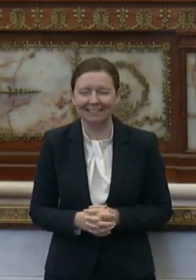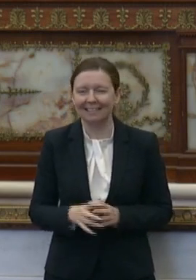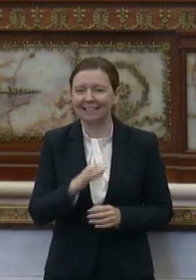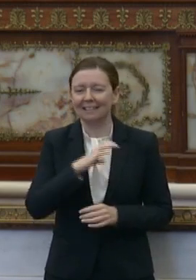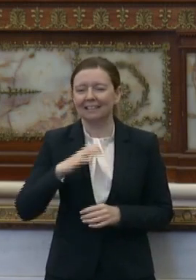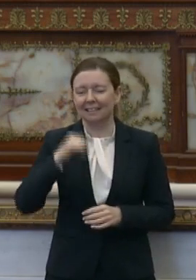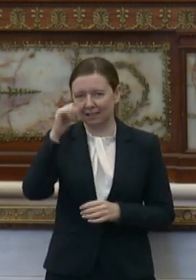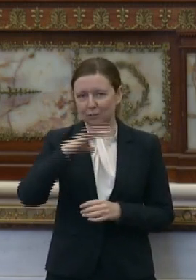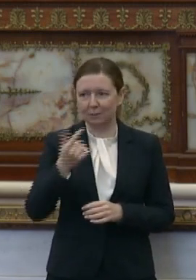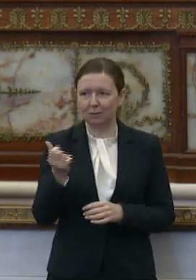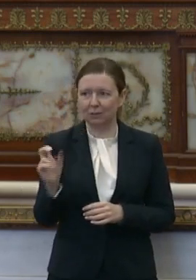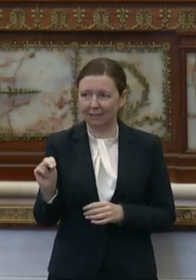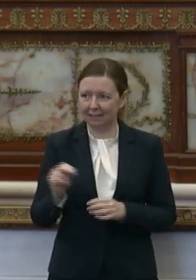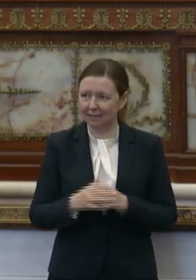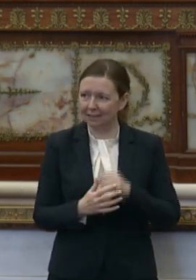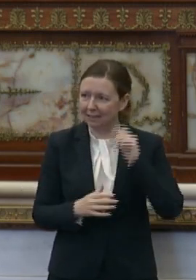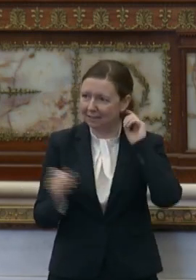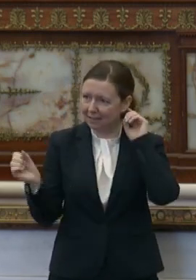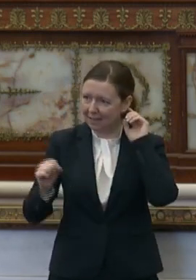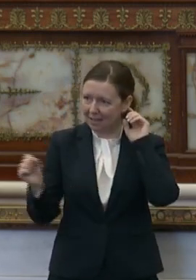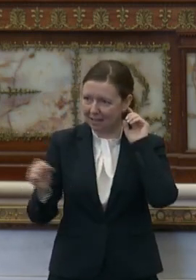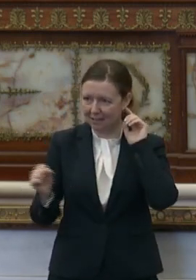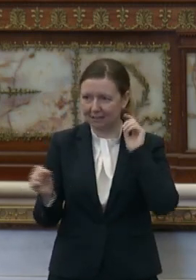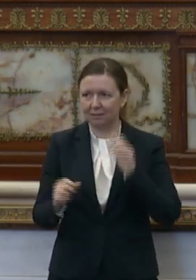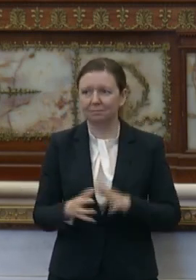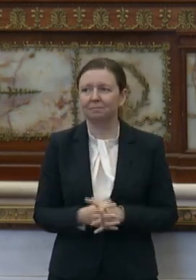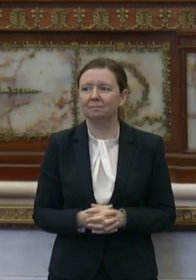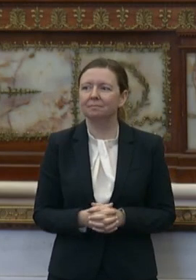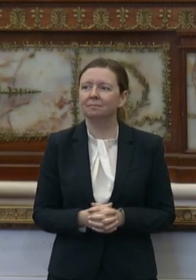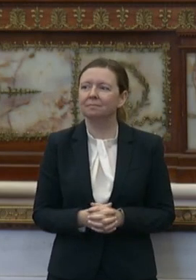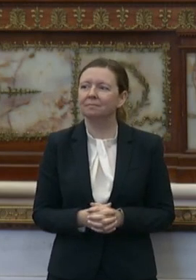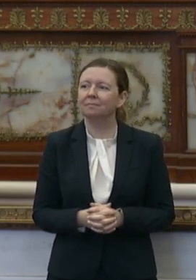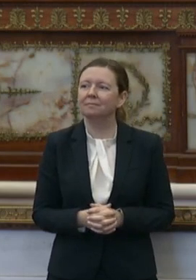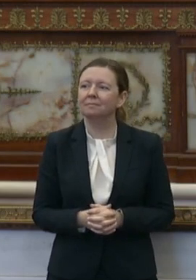Councilman Green. Councilman Green. Aye. Aye.